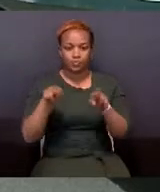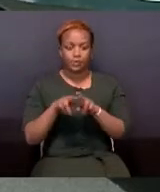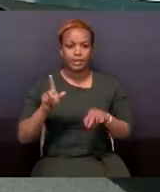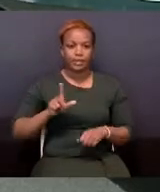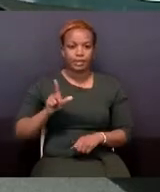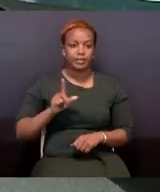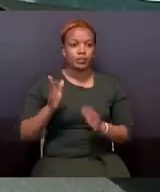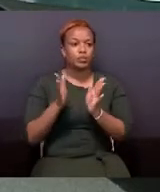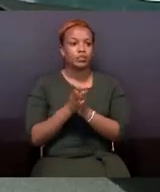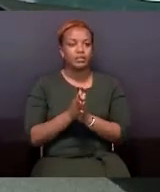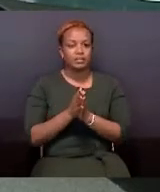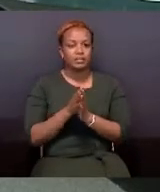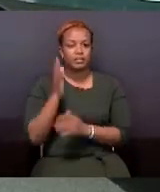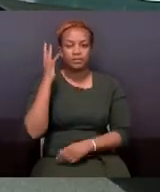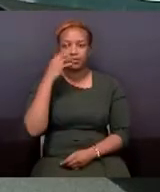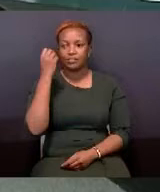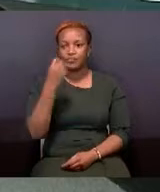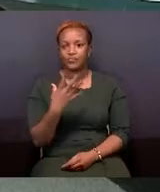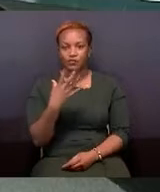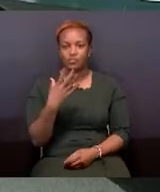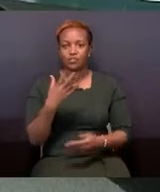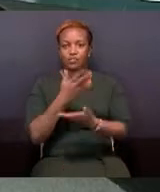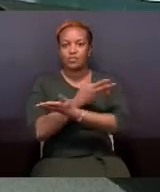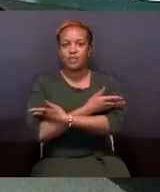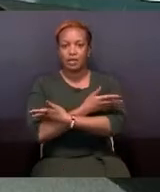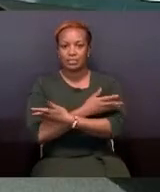Lady with the colorful blouse, thank you.